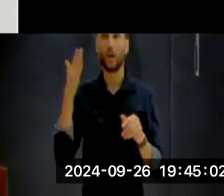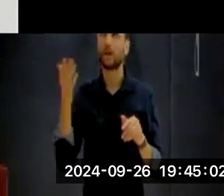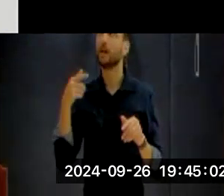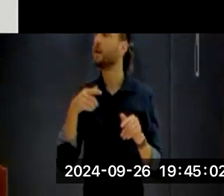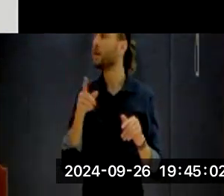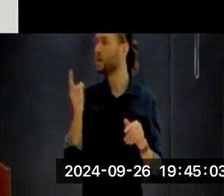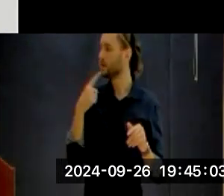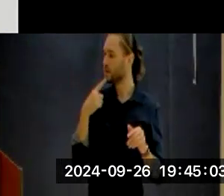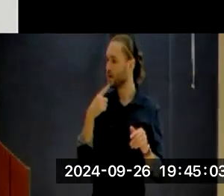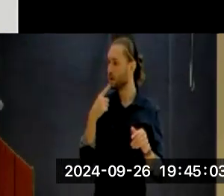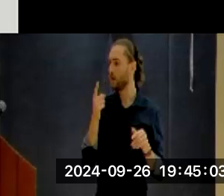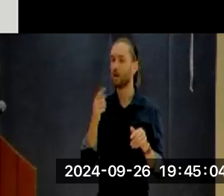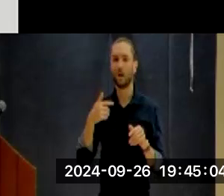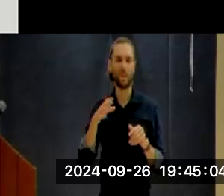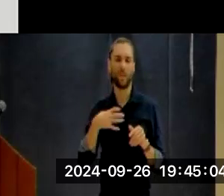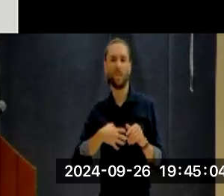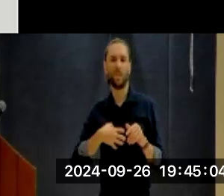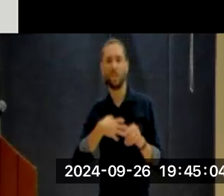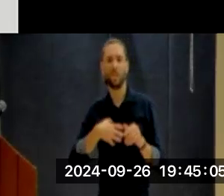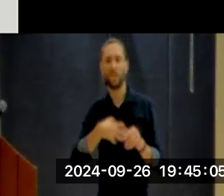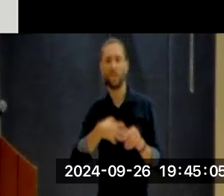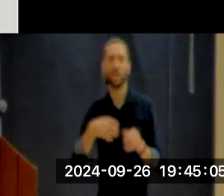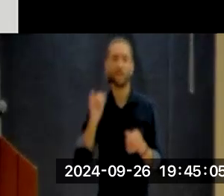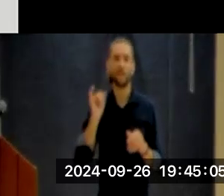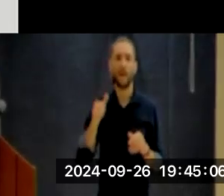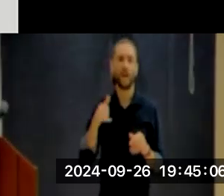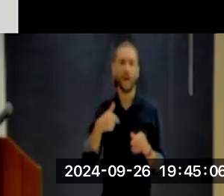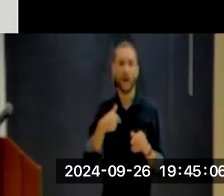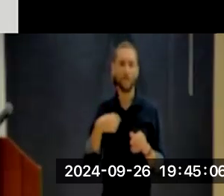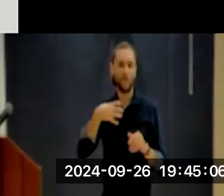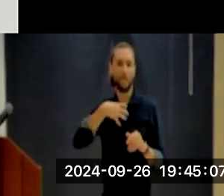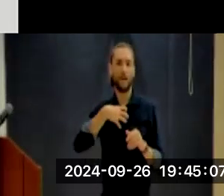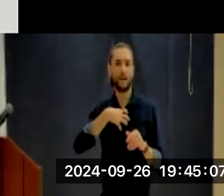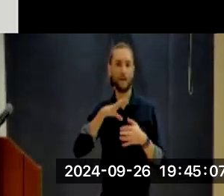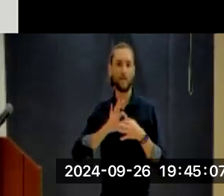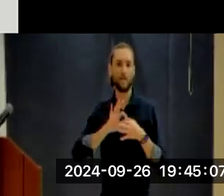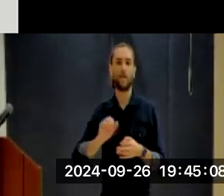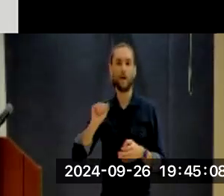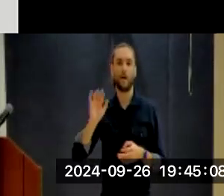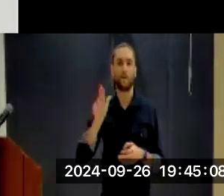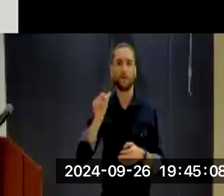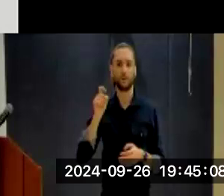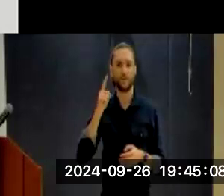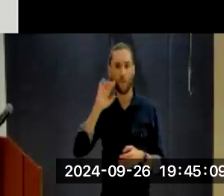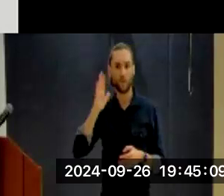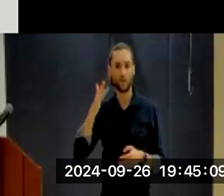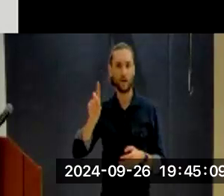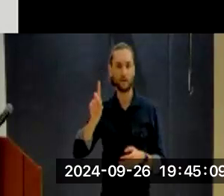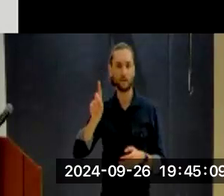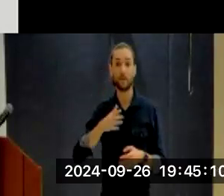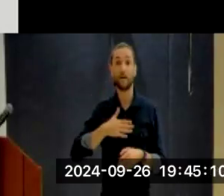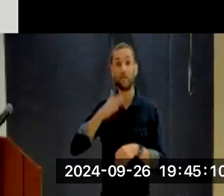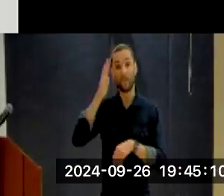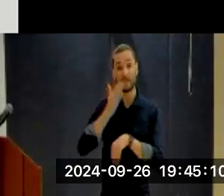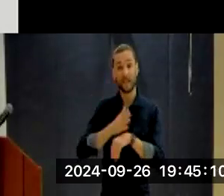he finds it disgusting that I am complaining about abuse for a child. My son missed 40